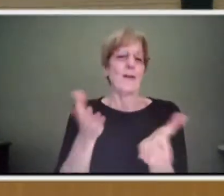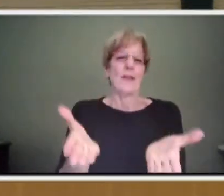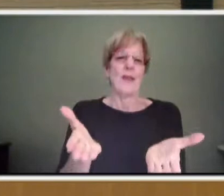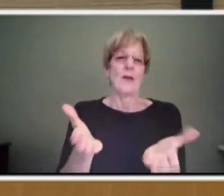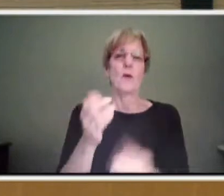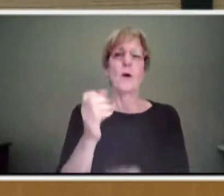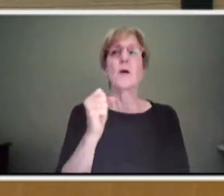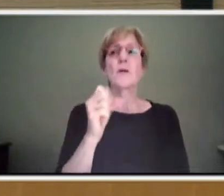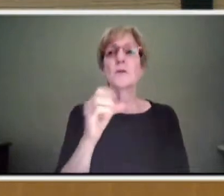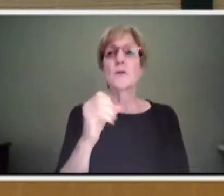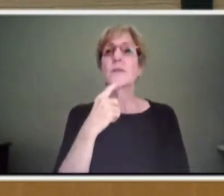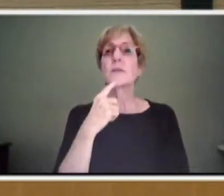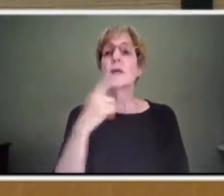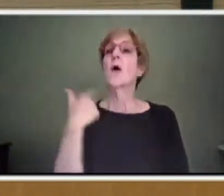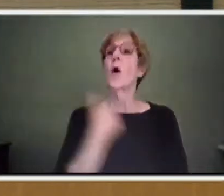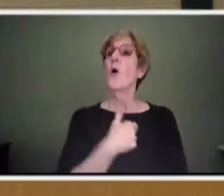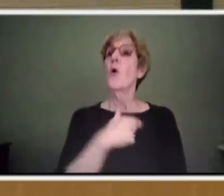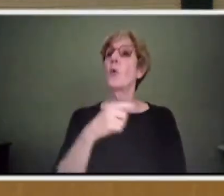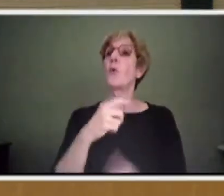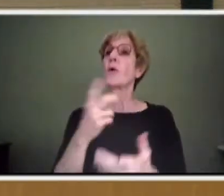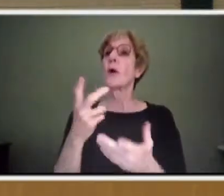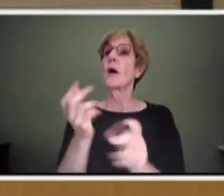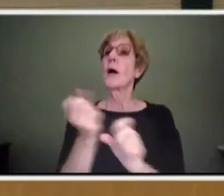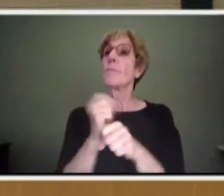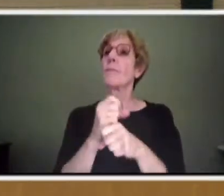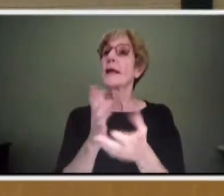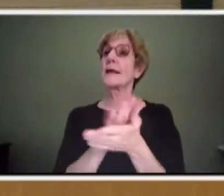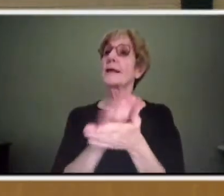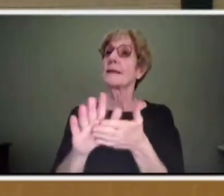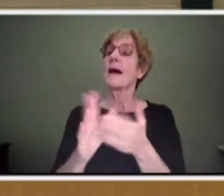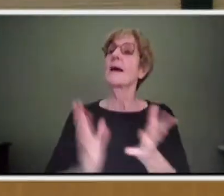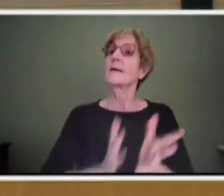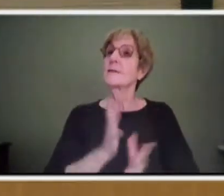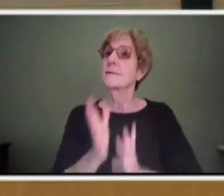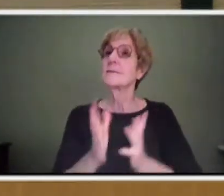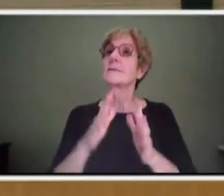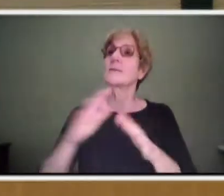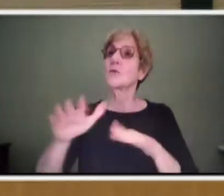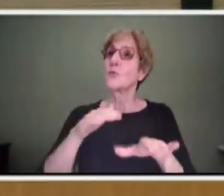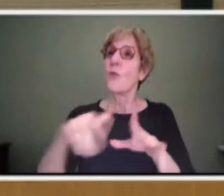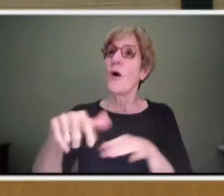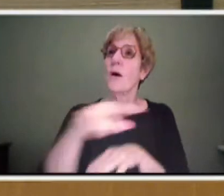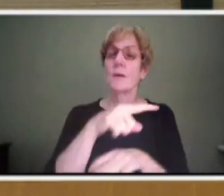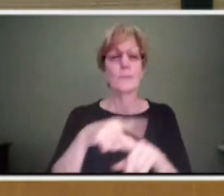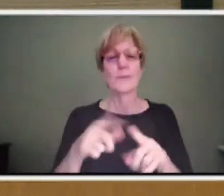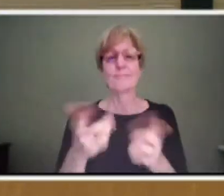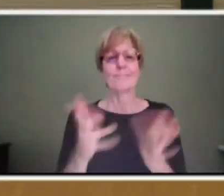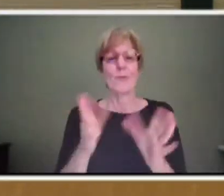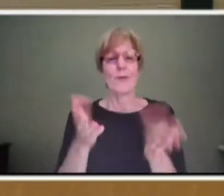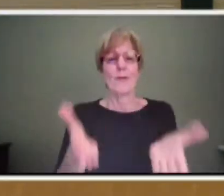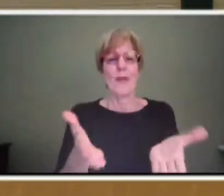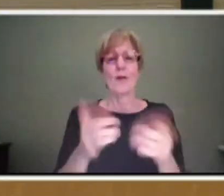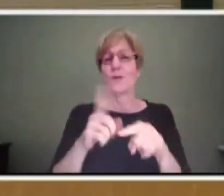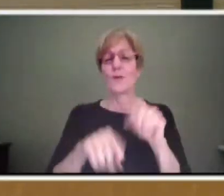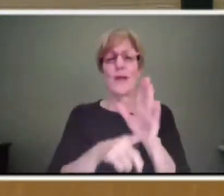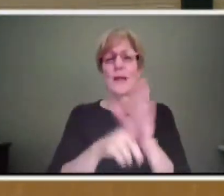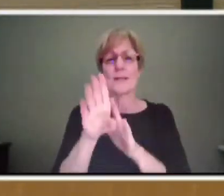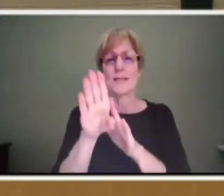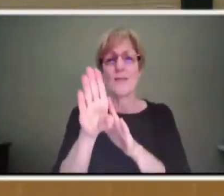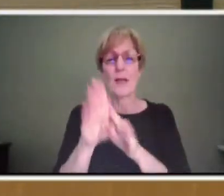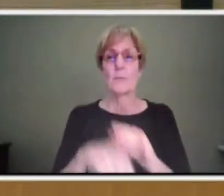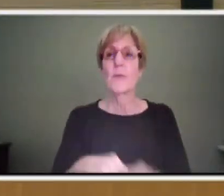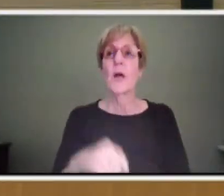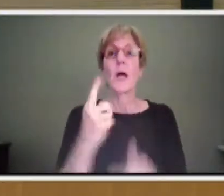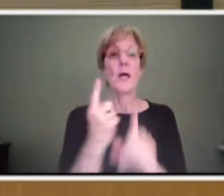arguing that they're giving amenities for areas that can't be developed anyway. The improvements to Alexandriana Road is a 2-lane road, very